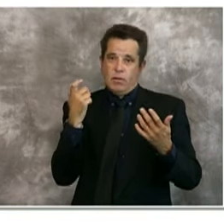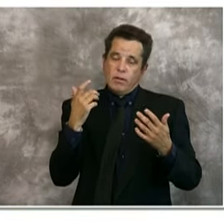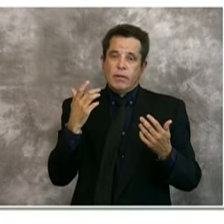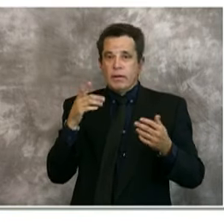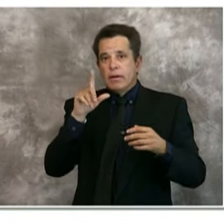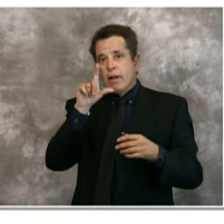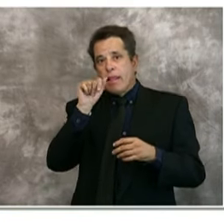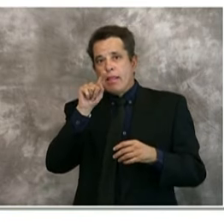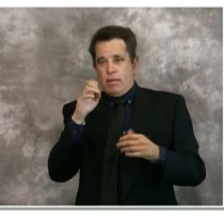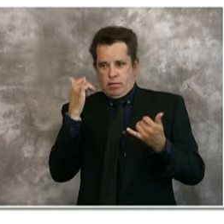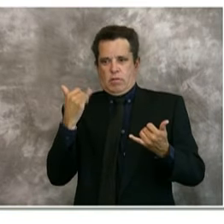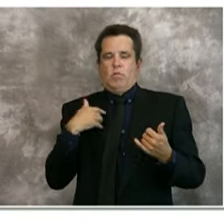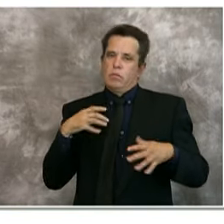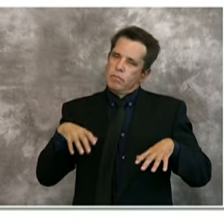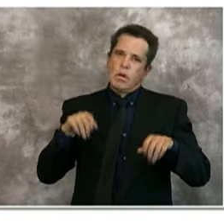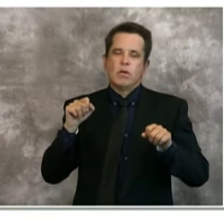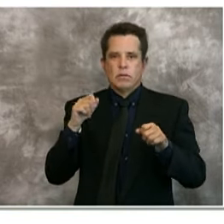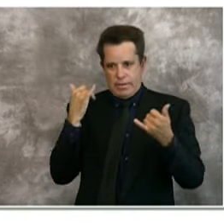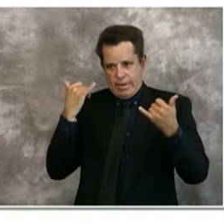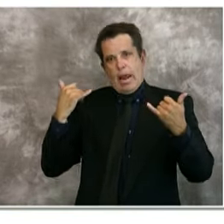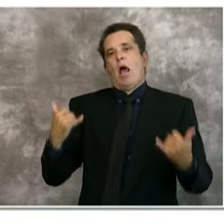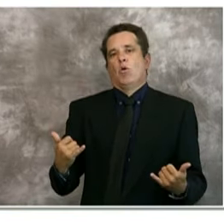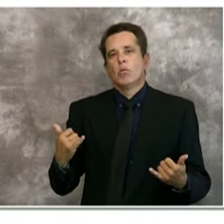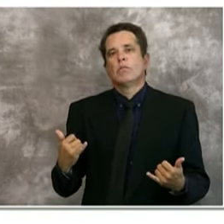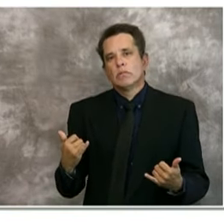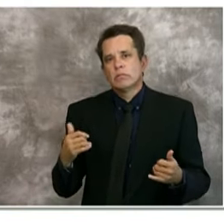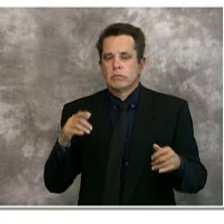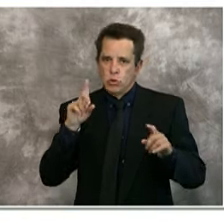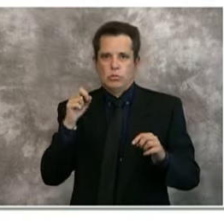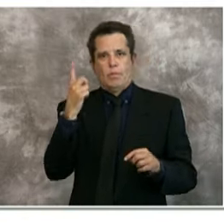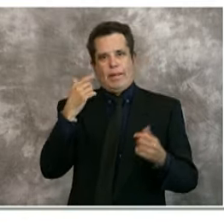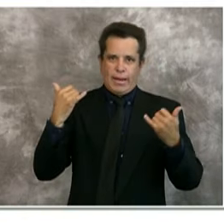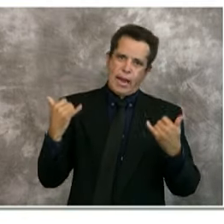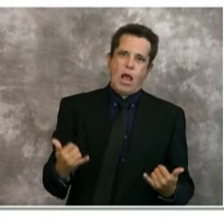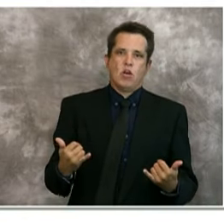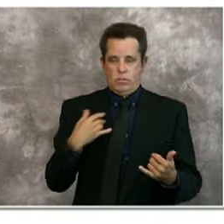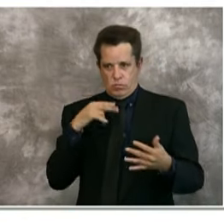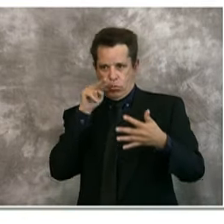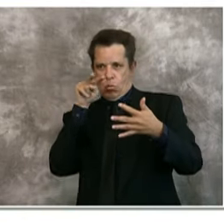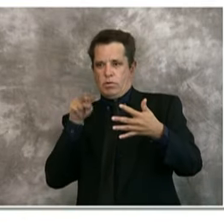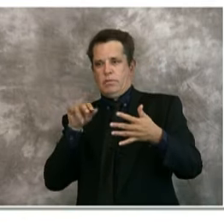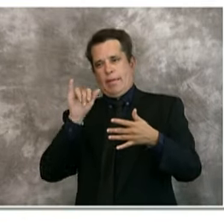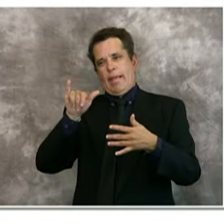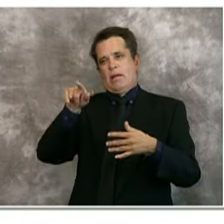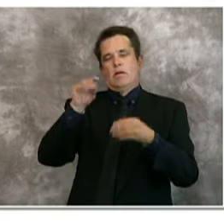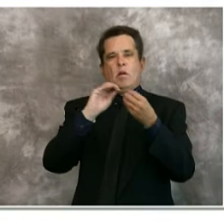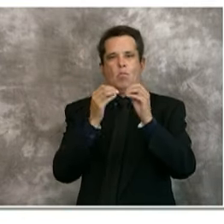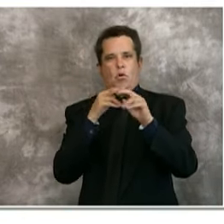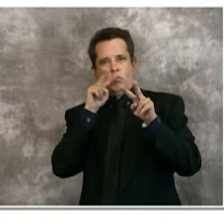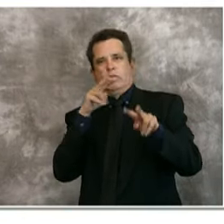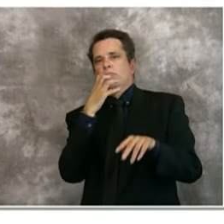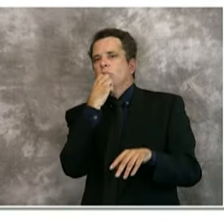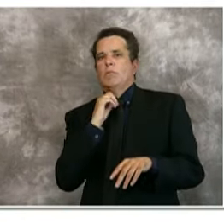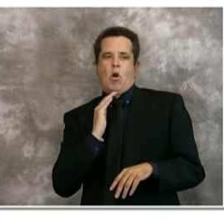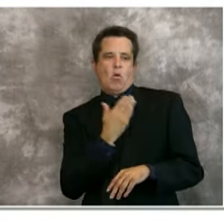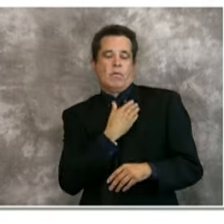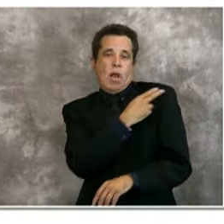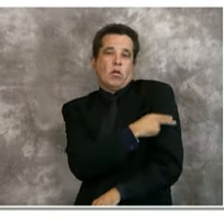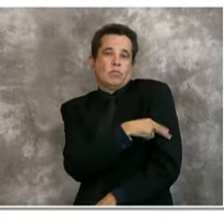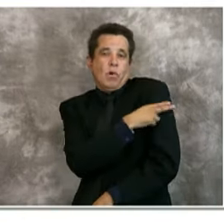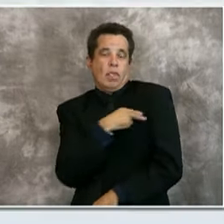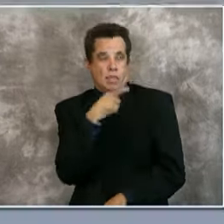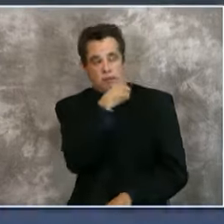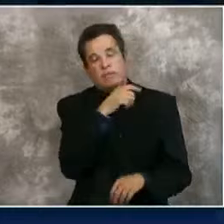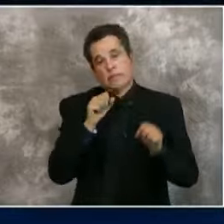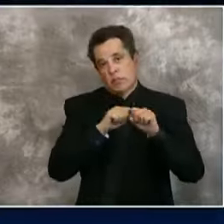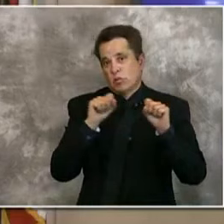take action, which is why we're taking the actions that we're taking now out of a desire to preserve the integrity of our healthcare system. That concludes my